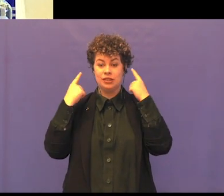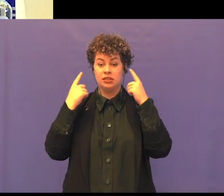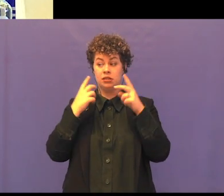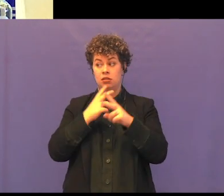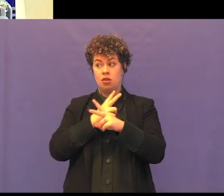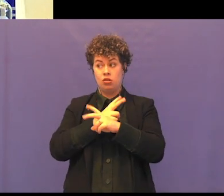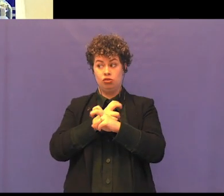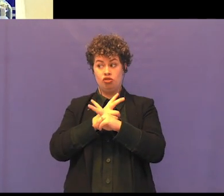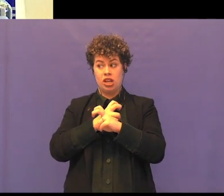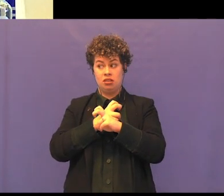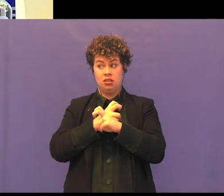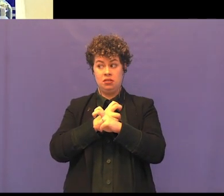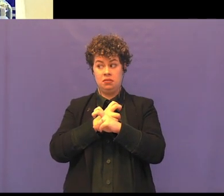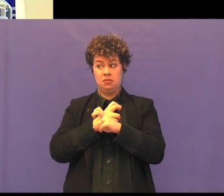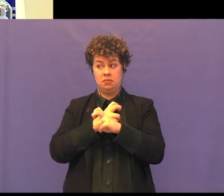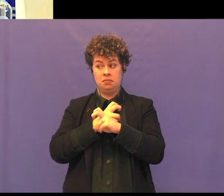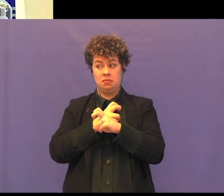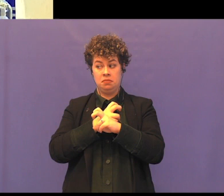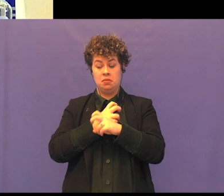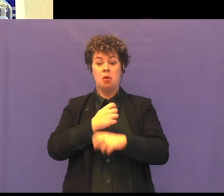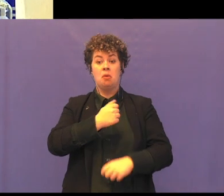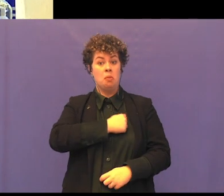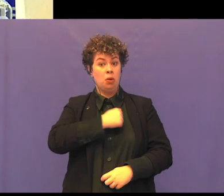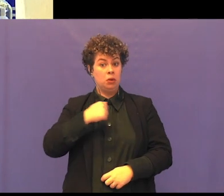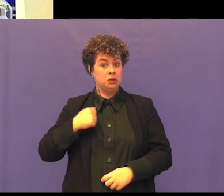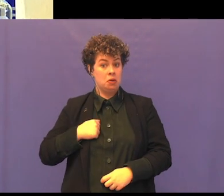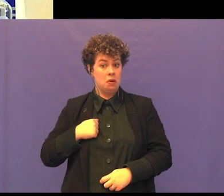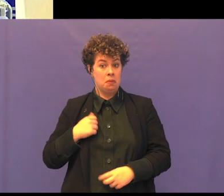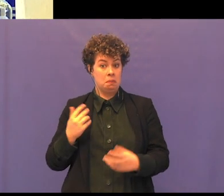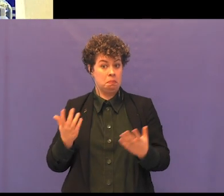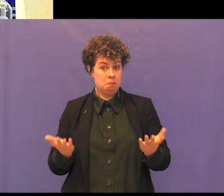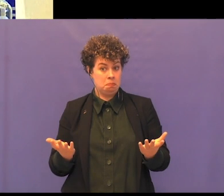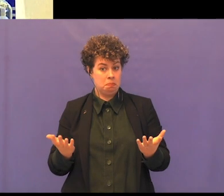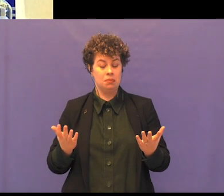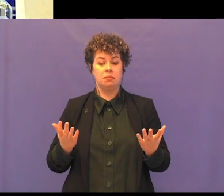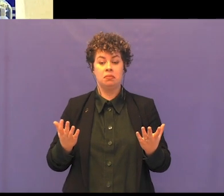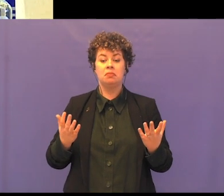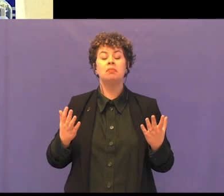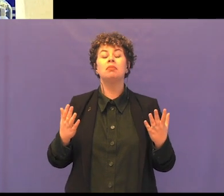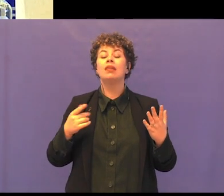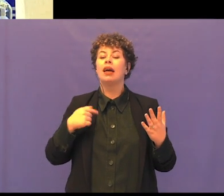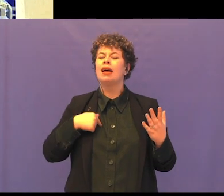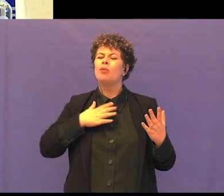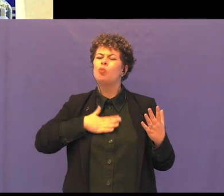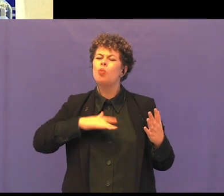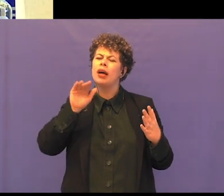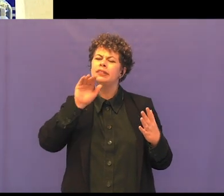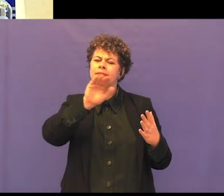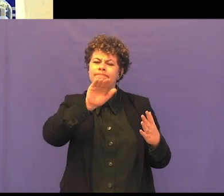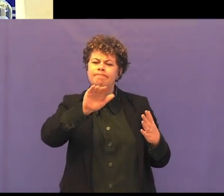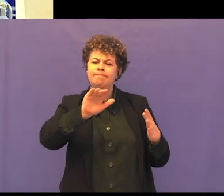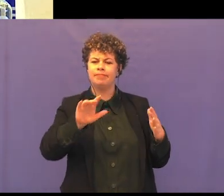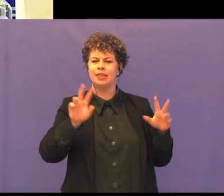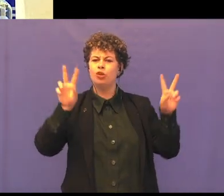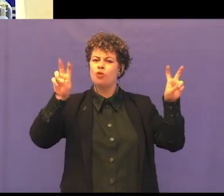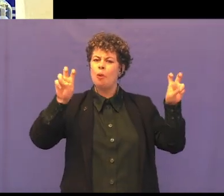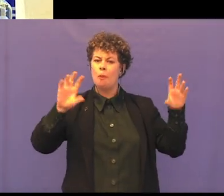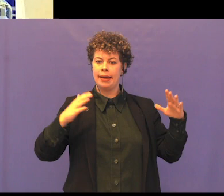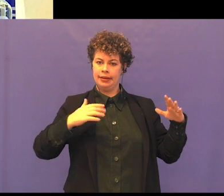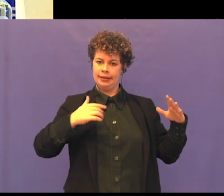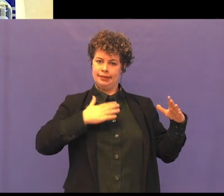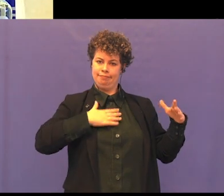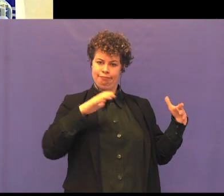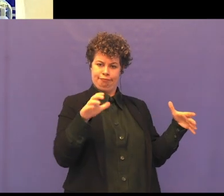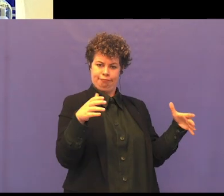digital provincialism. I guess it's kind of a boogeyman, and you mentioned, I guess, a solution